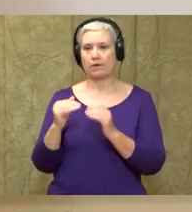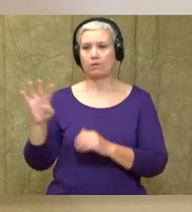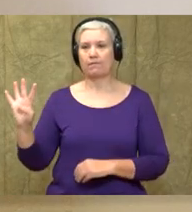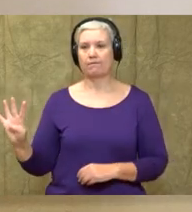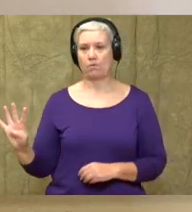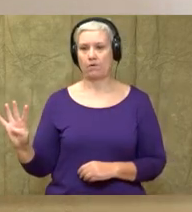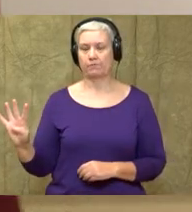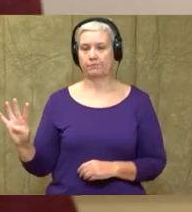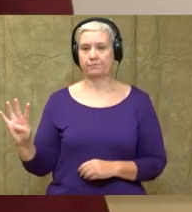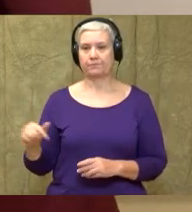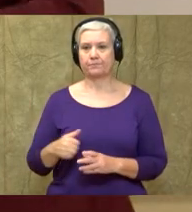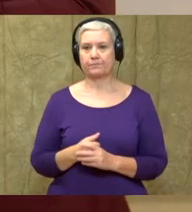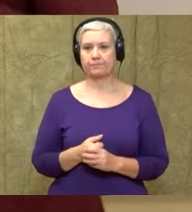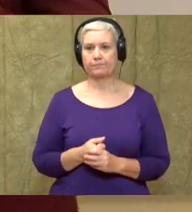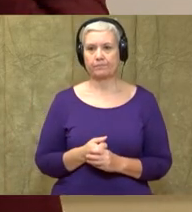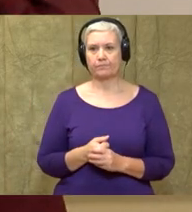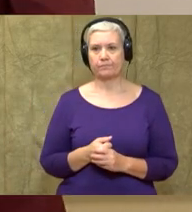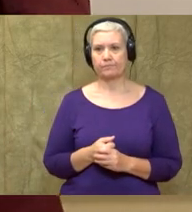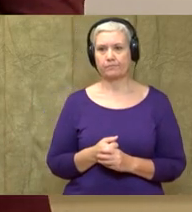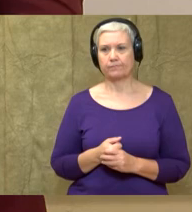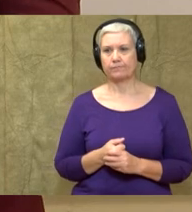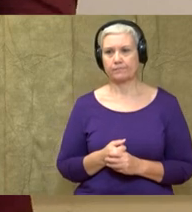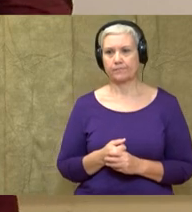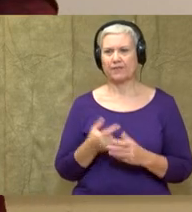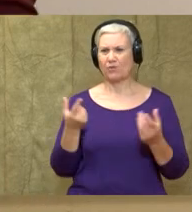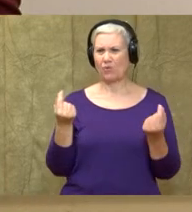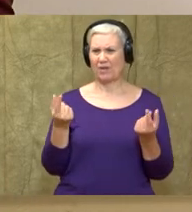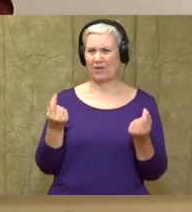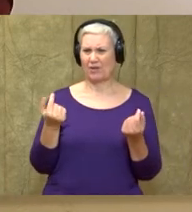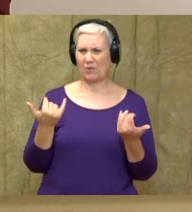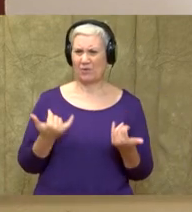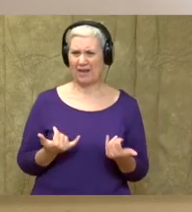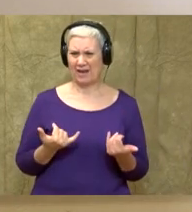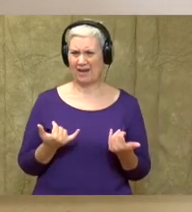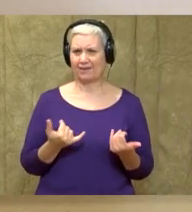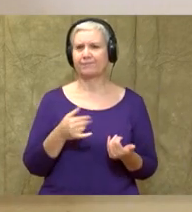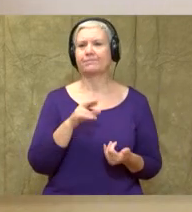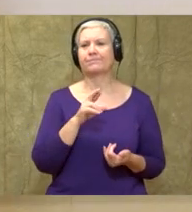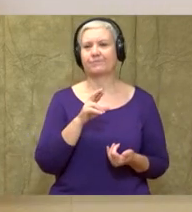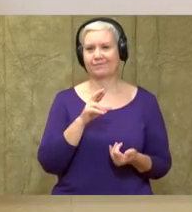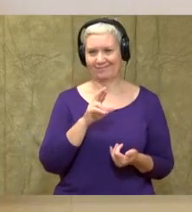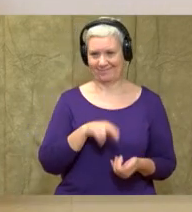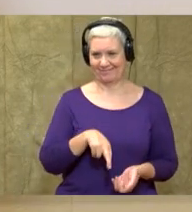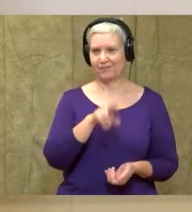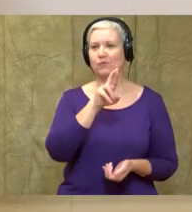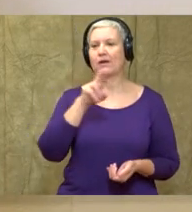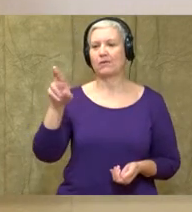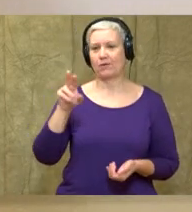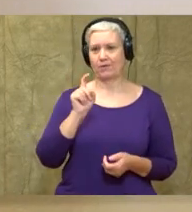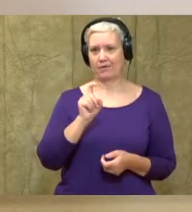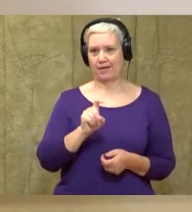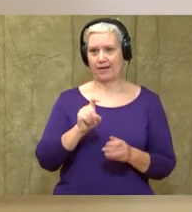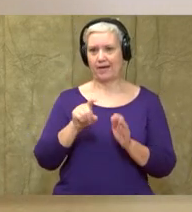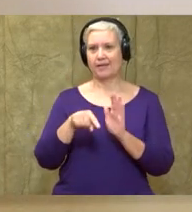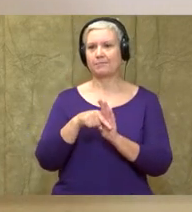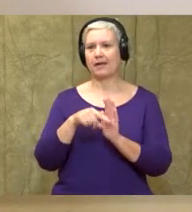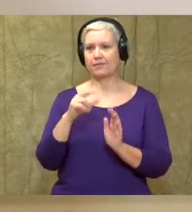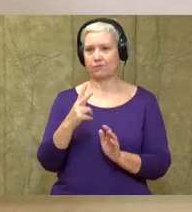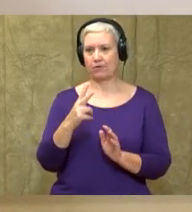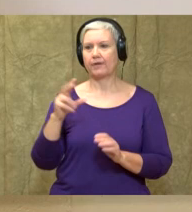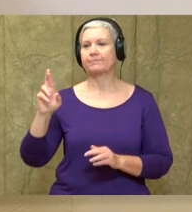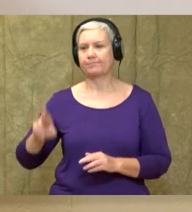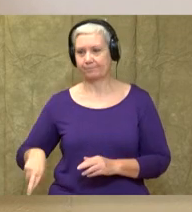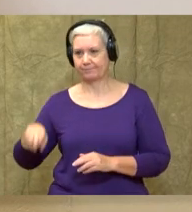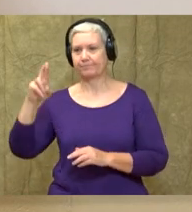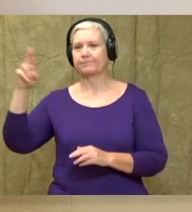4. And then the inverse operation here for this squared term is going to be the square root. So if I take the square root of